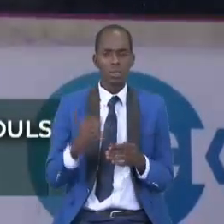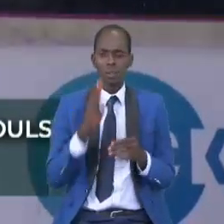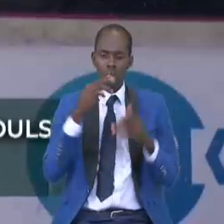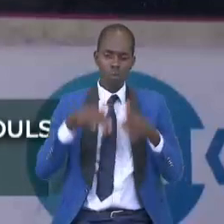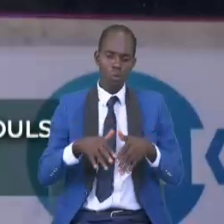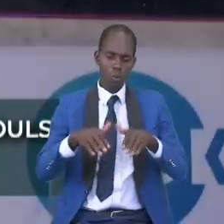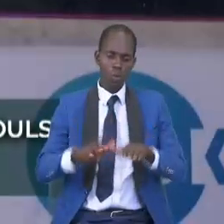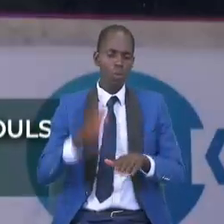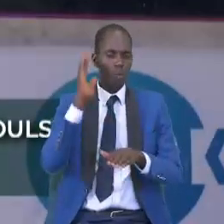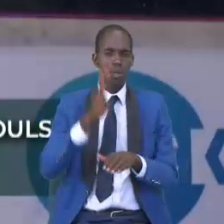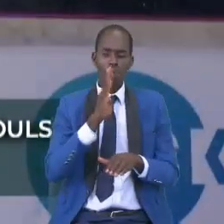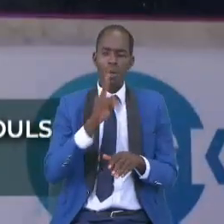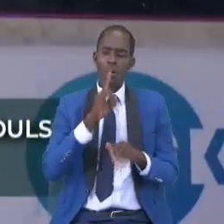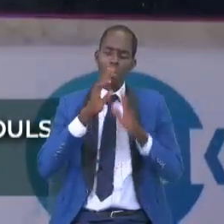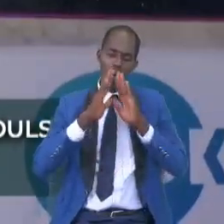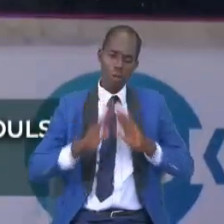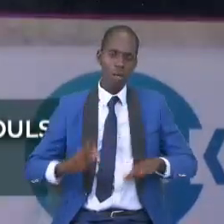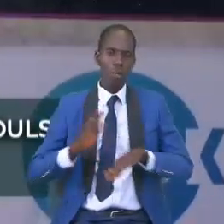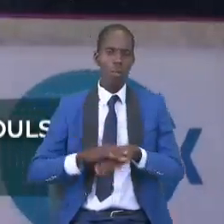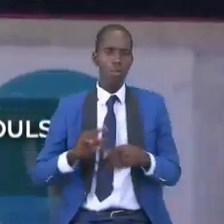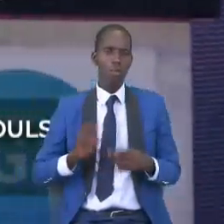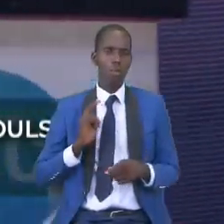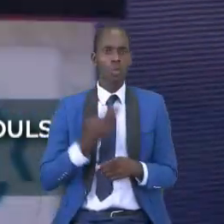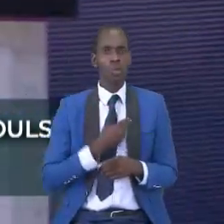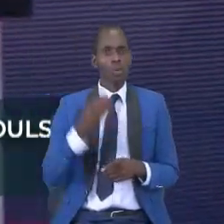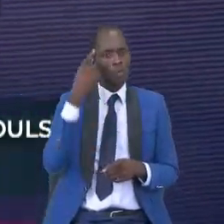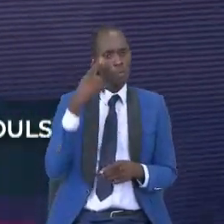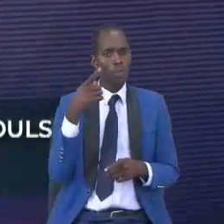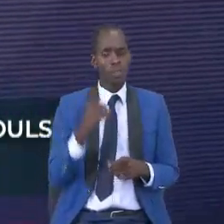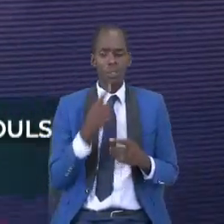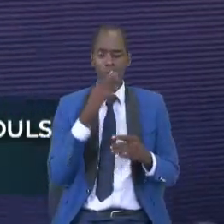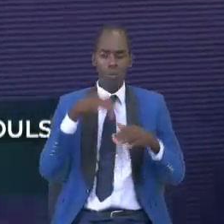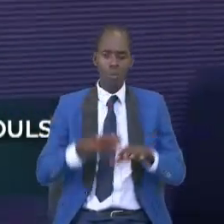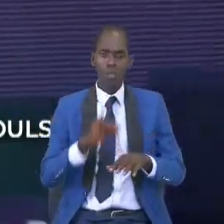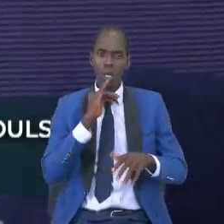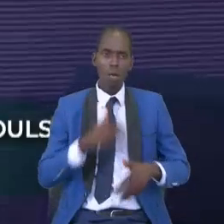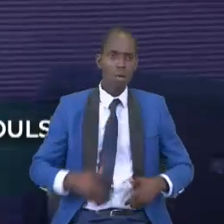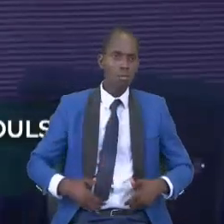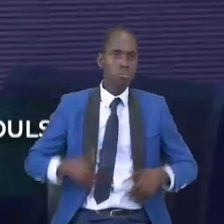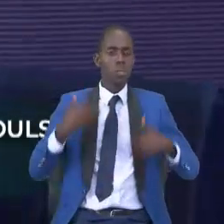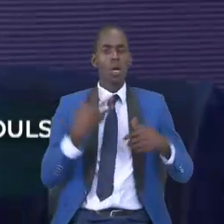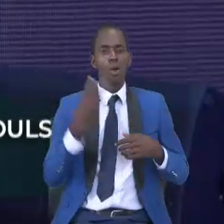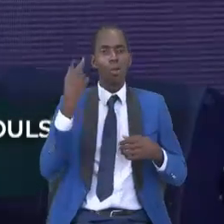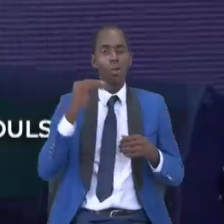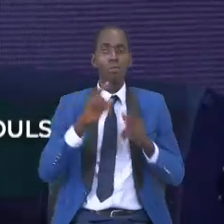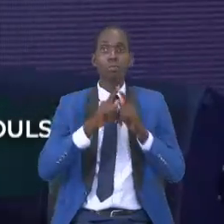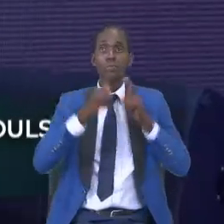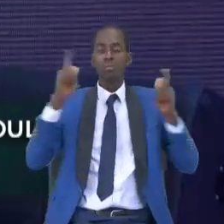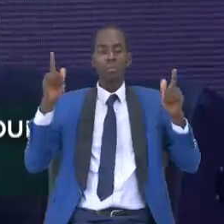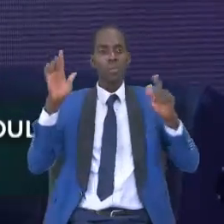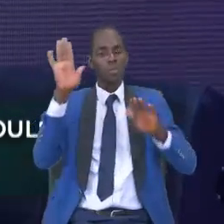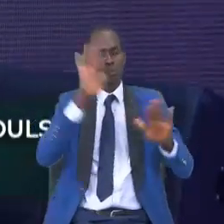was tempestuous. Look at the next verse there, verse 12. In verse 12, and he said unto them, take